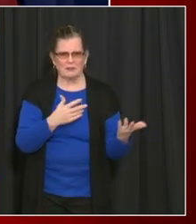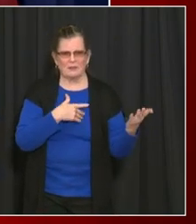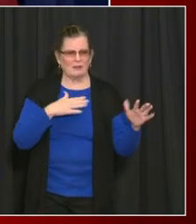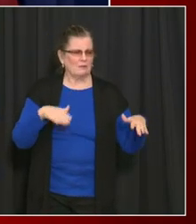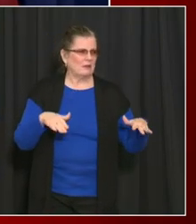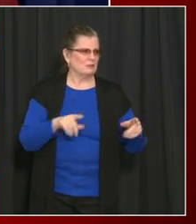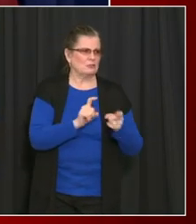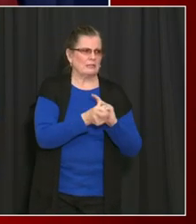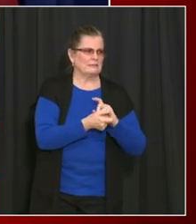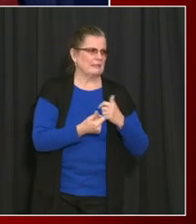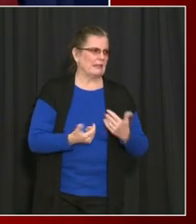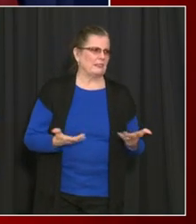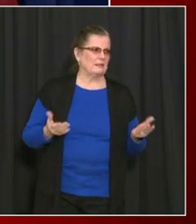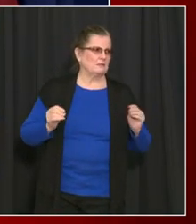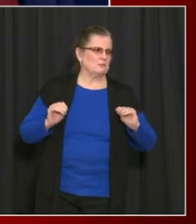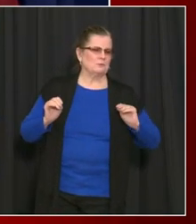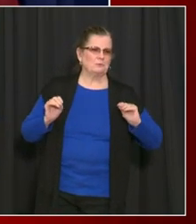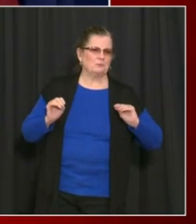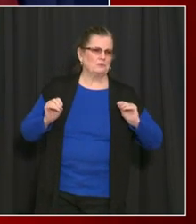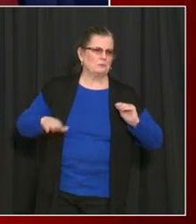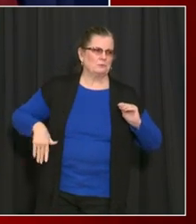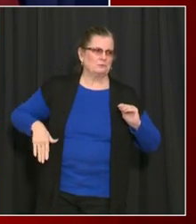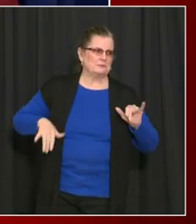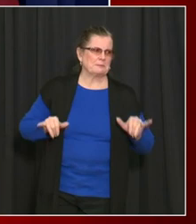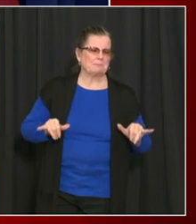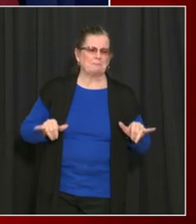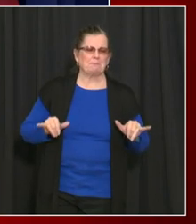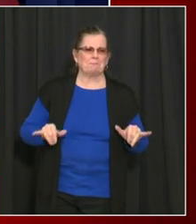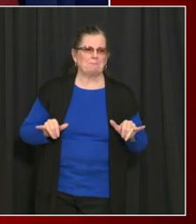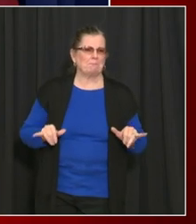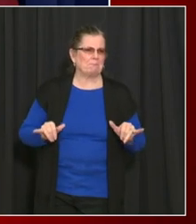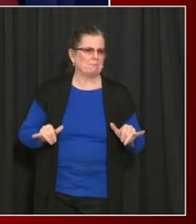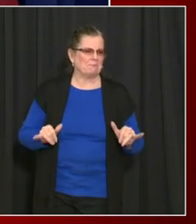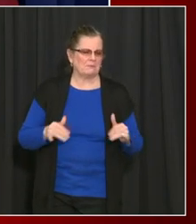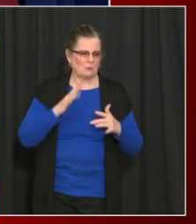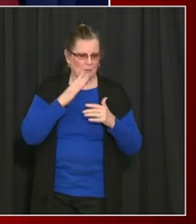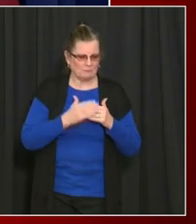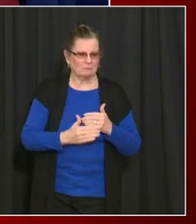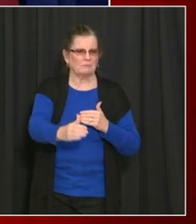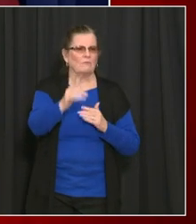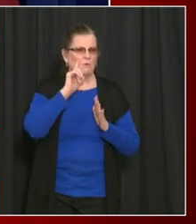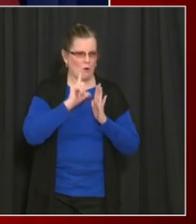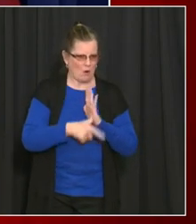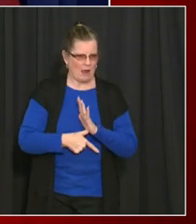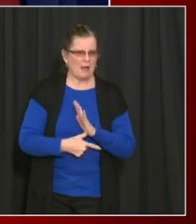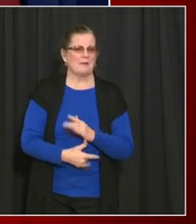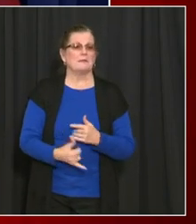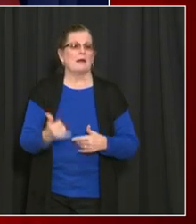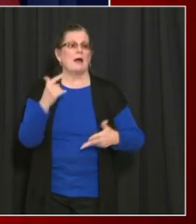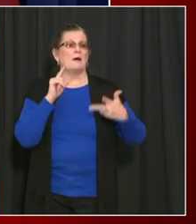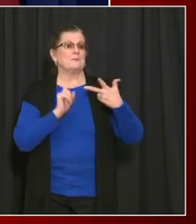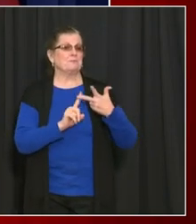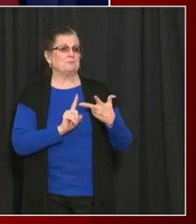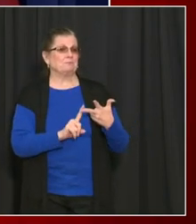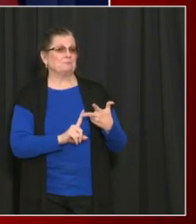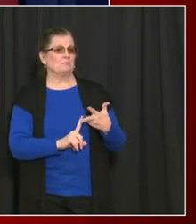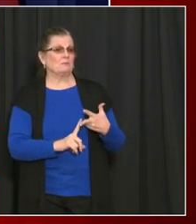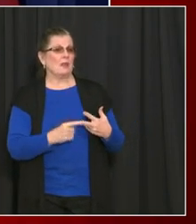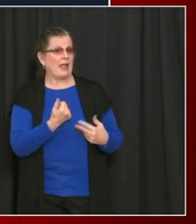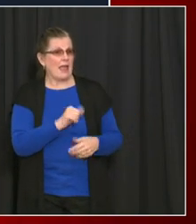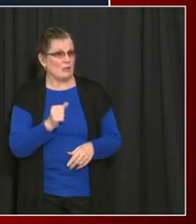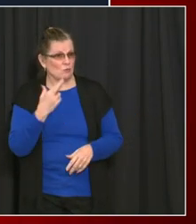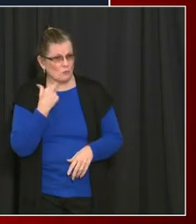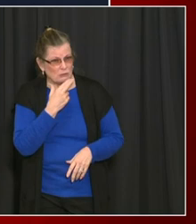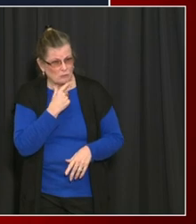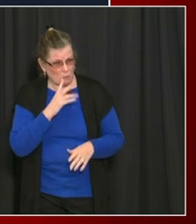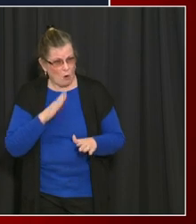of our policies. Is that right, Chris? That's right. Yes, ma'am. We haven't changed anything. Okay. And then at any of these establishments, these restaurants, would they be allowed to